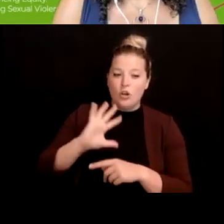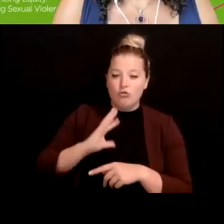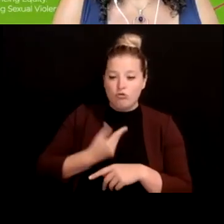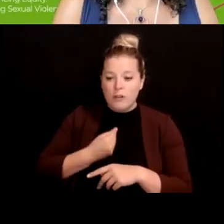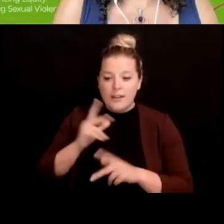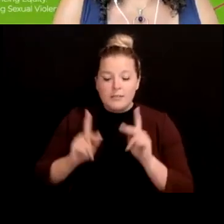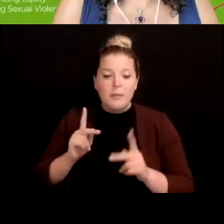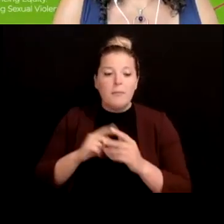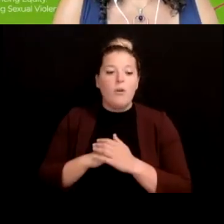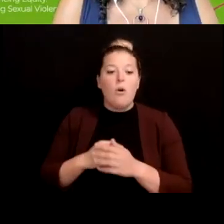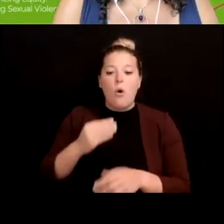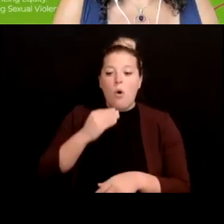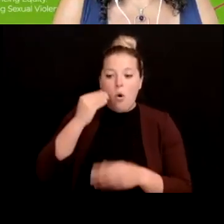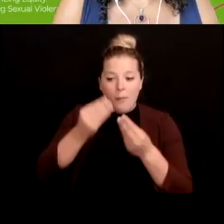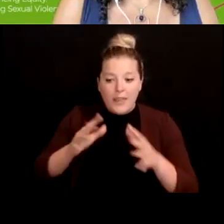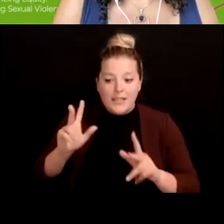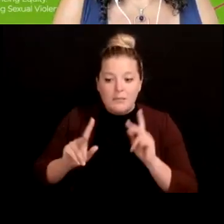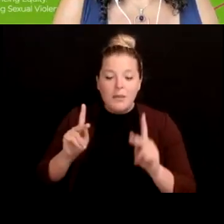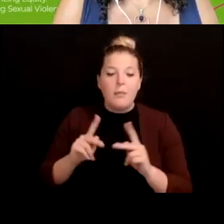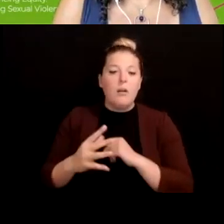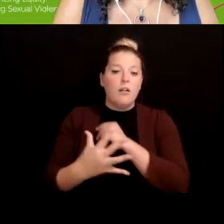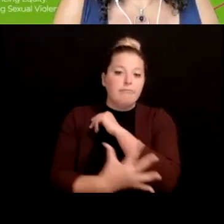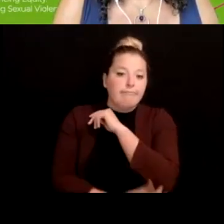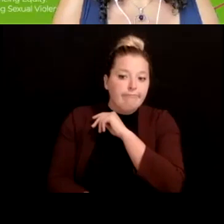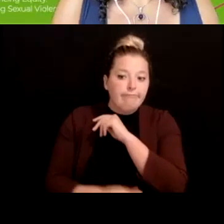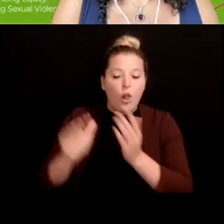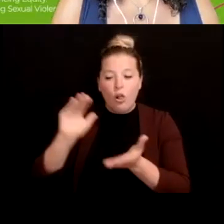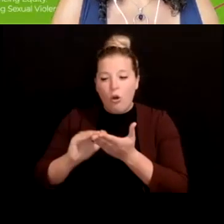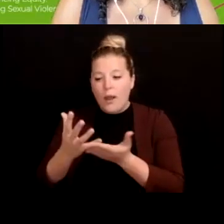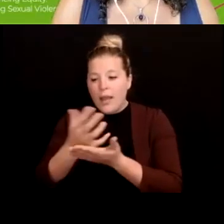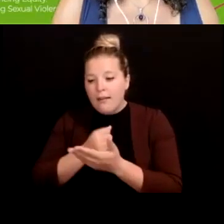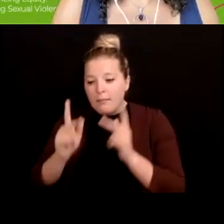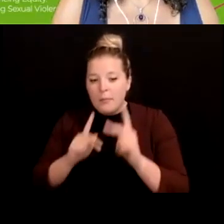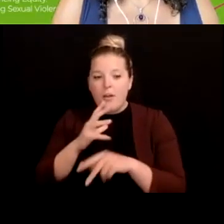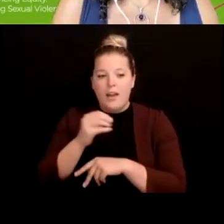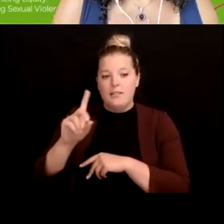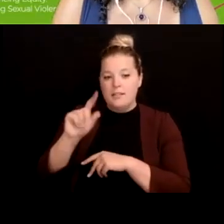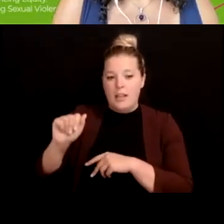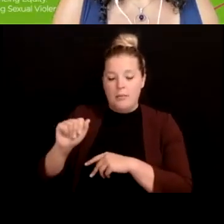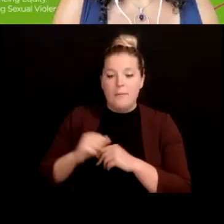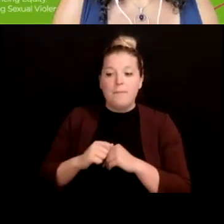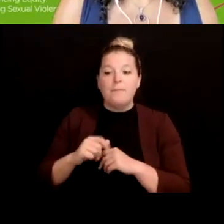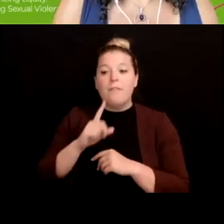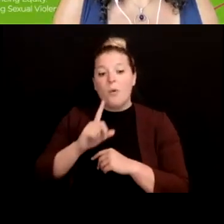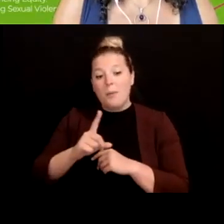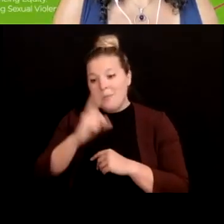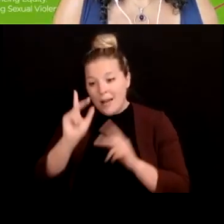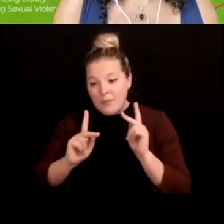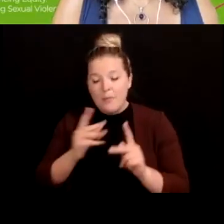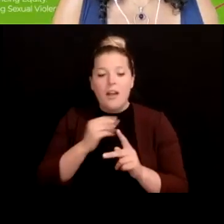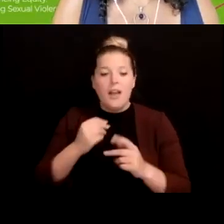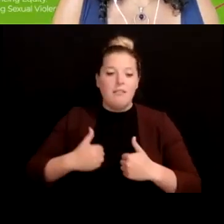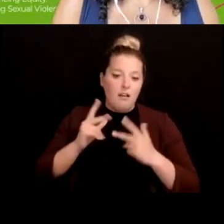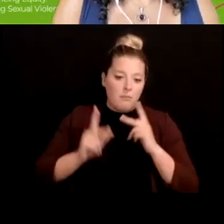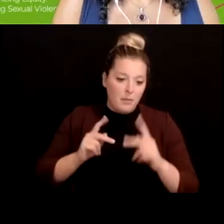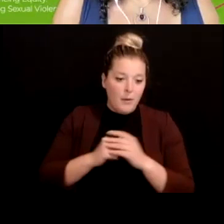and low-income folks, and for disabled folks. For Black folks, for young people.